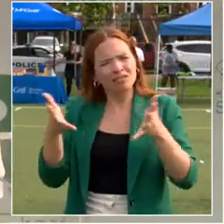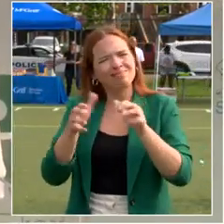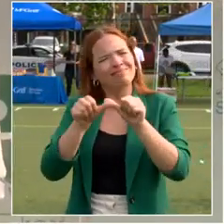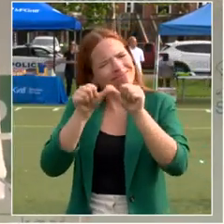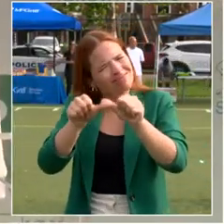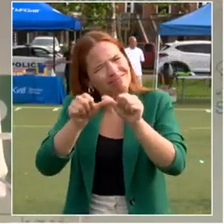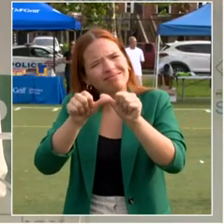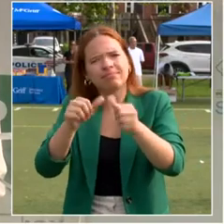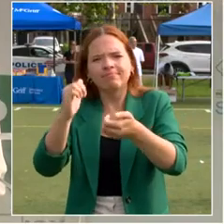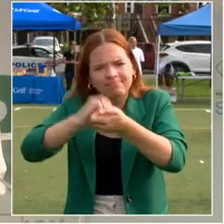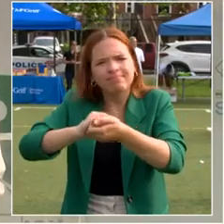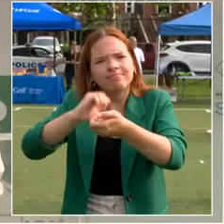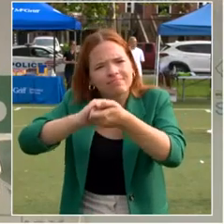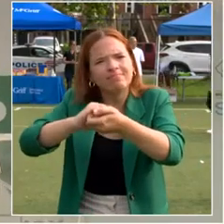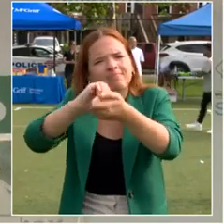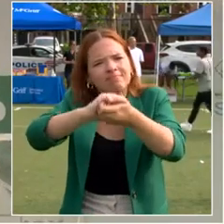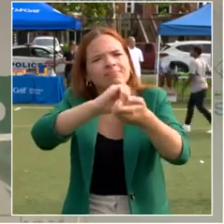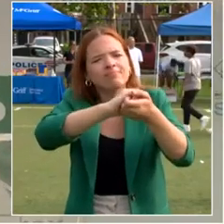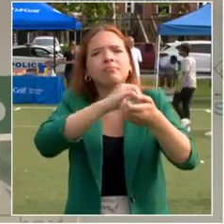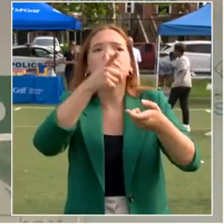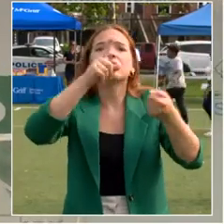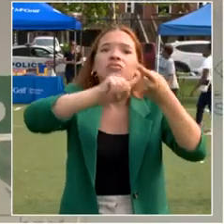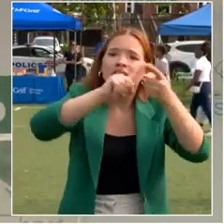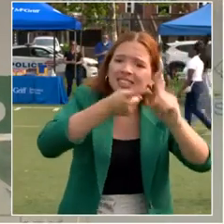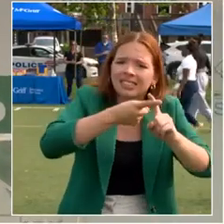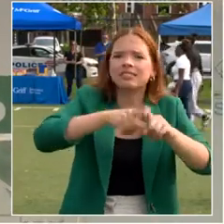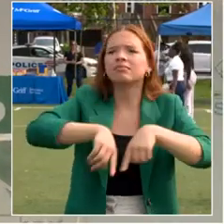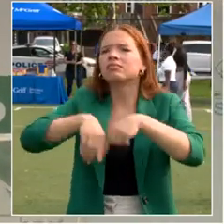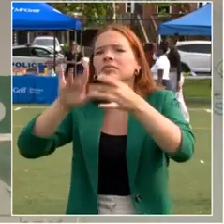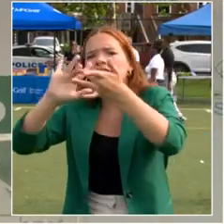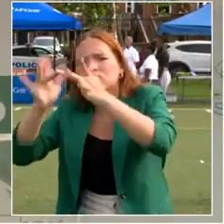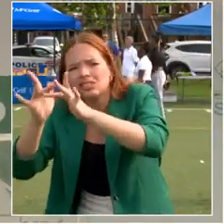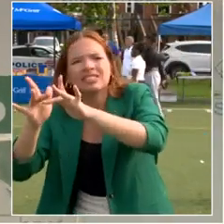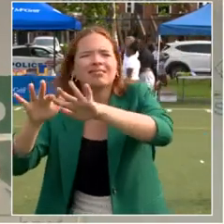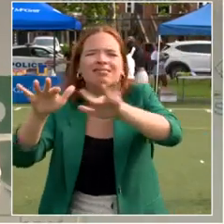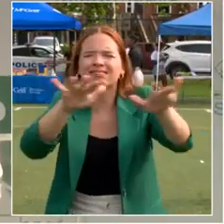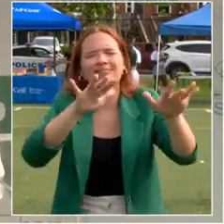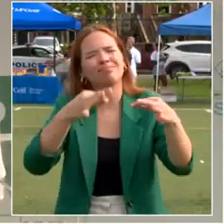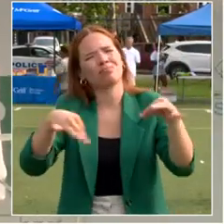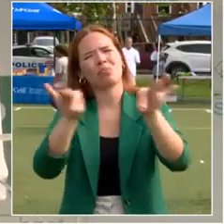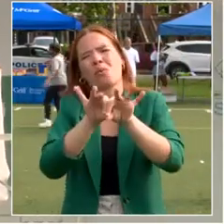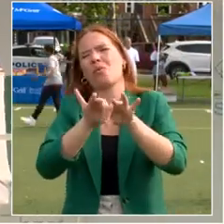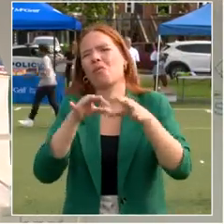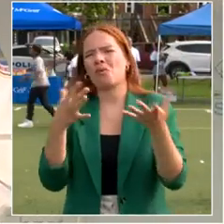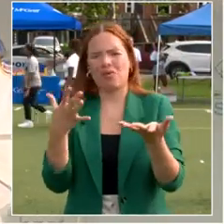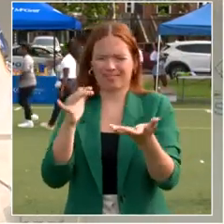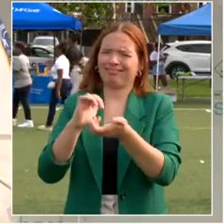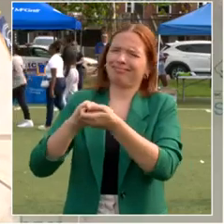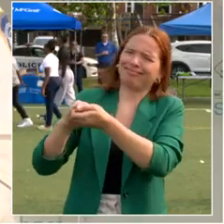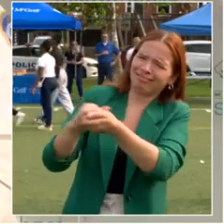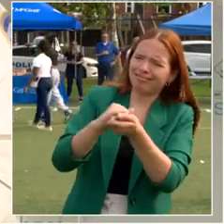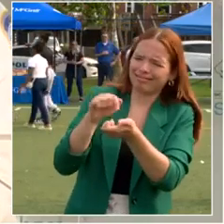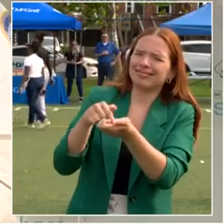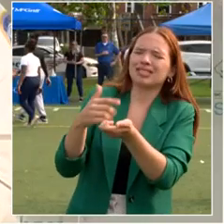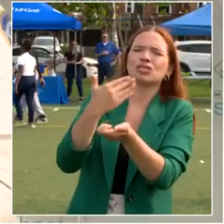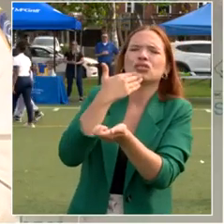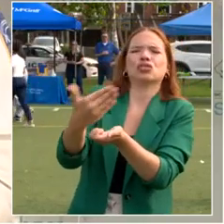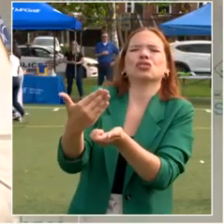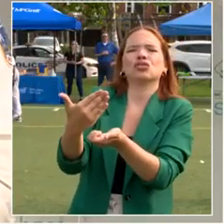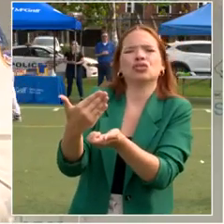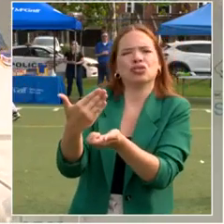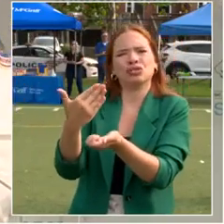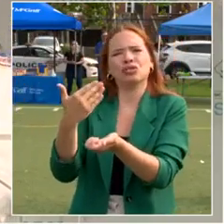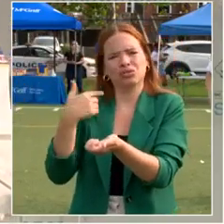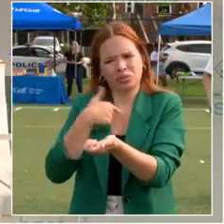to brainstorm on ideas on how we can together further enhance public safety. Share your thoughts, express